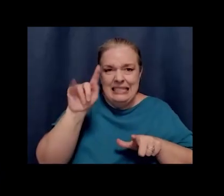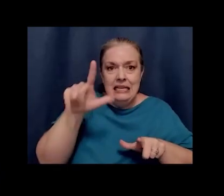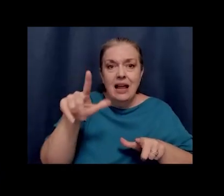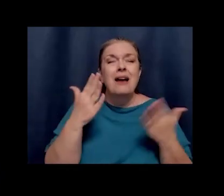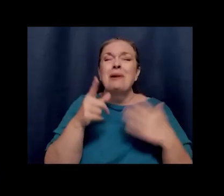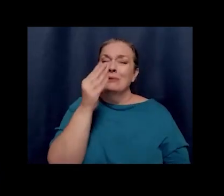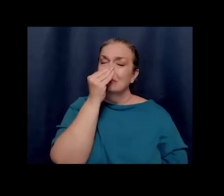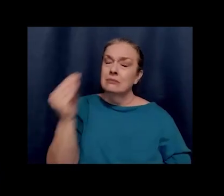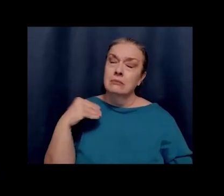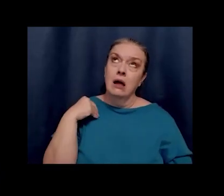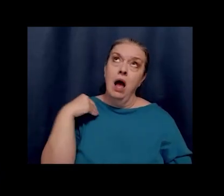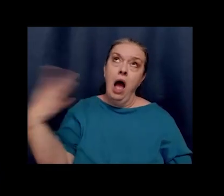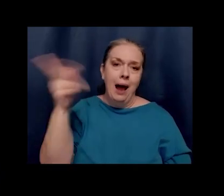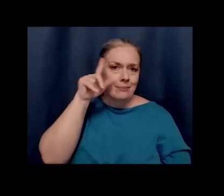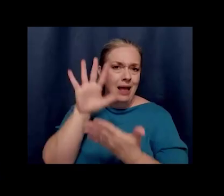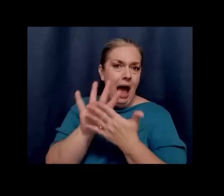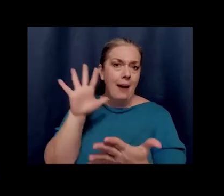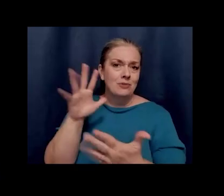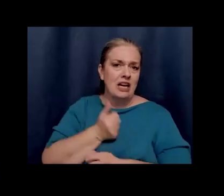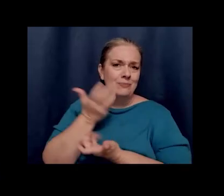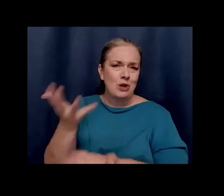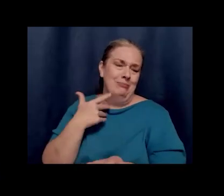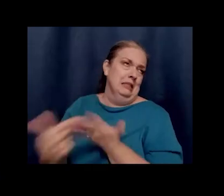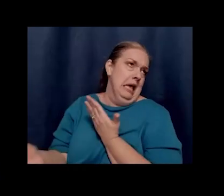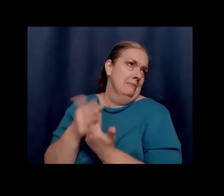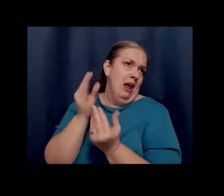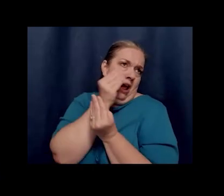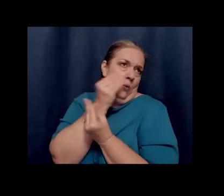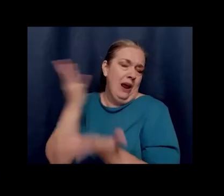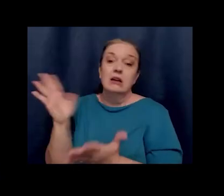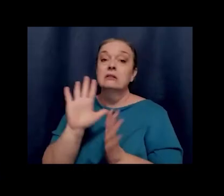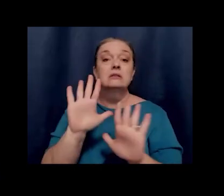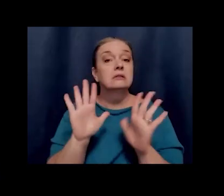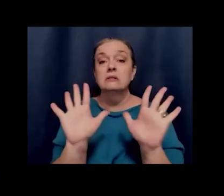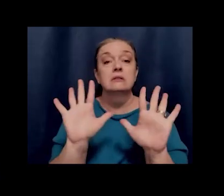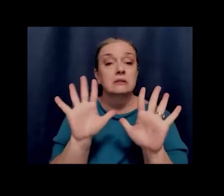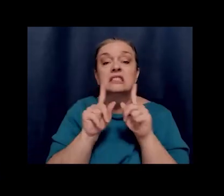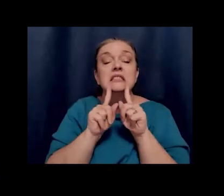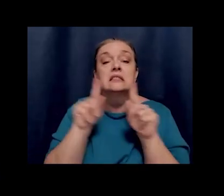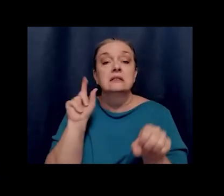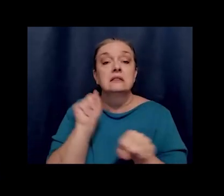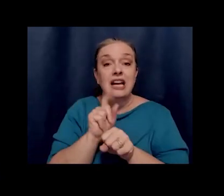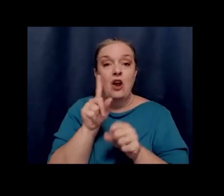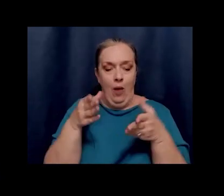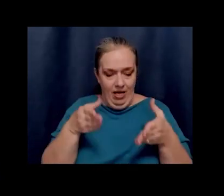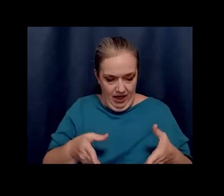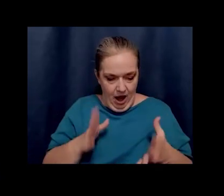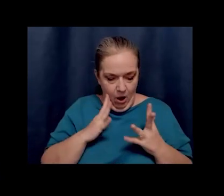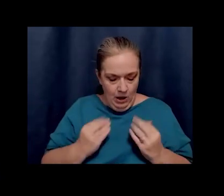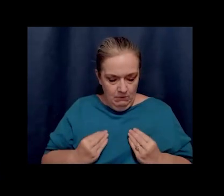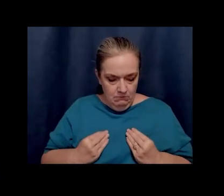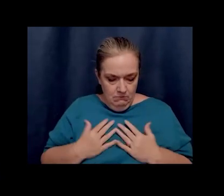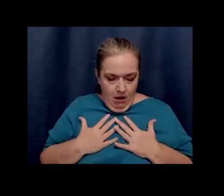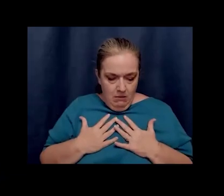abstract expressionism before you go there, but I assure you, it all, you get it when you are there. And